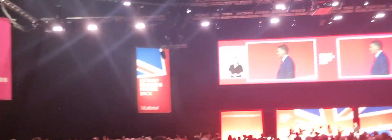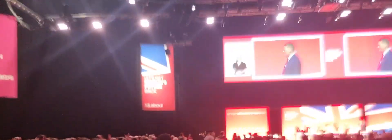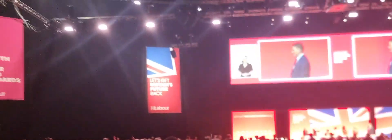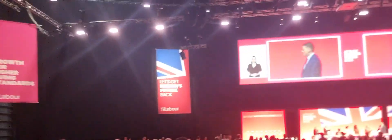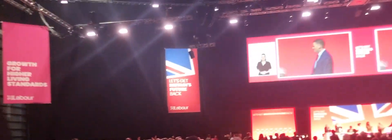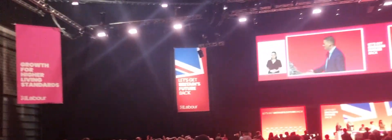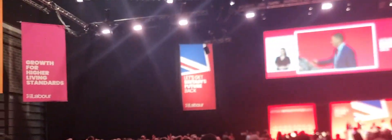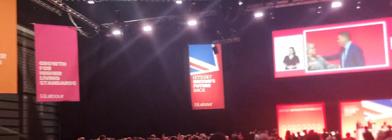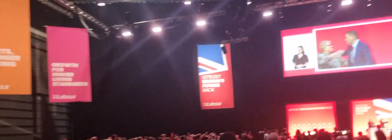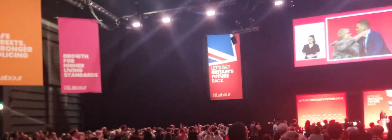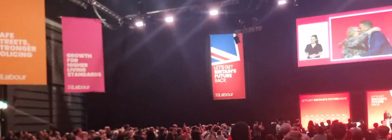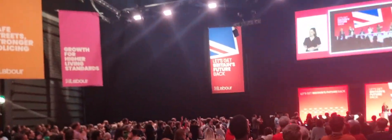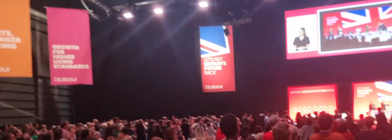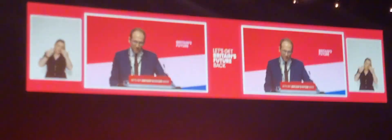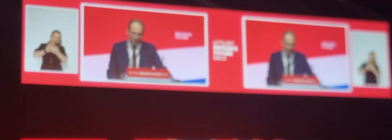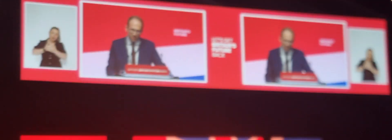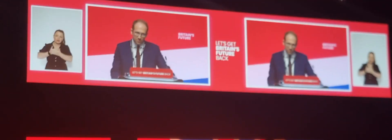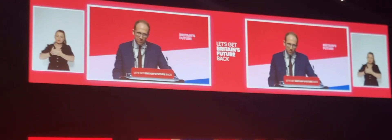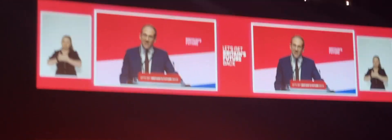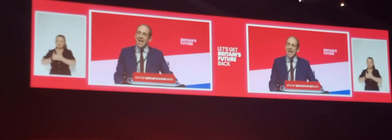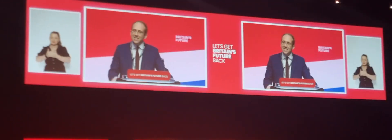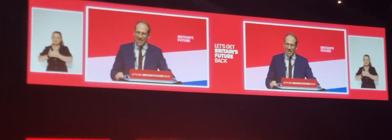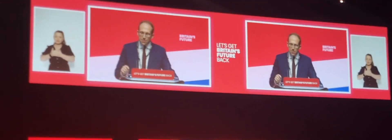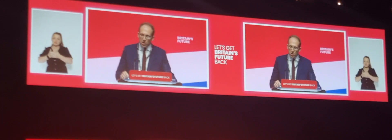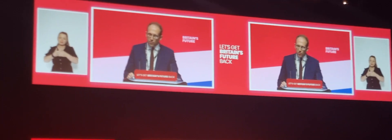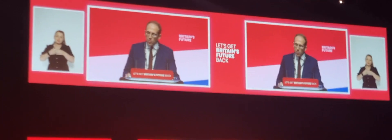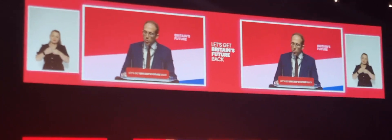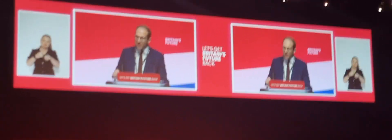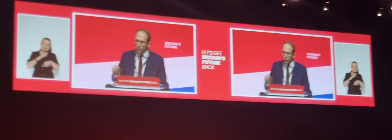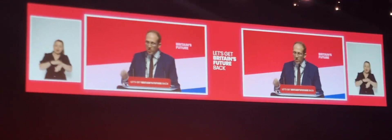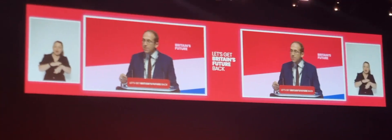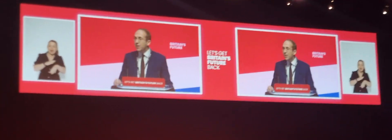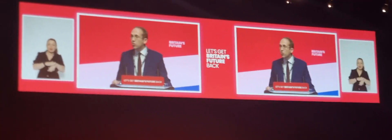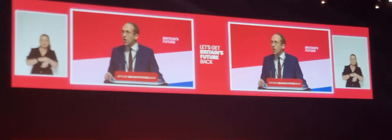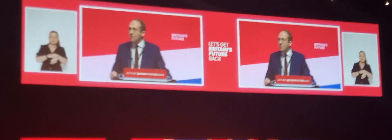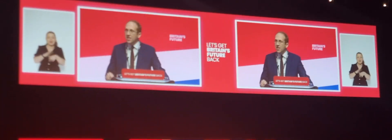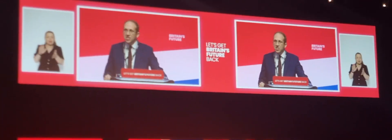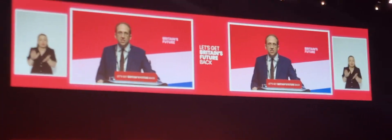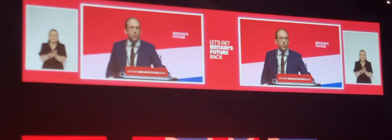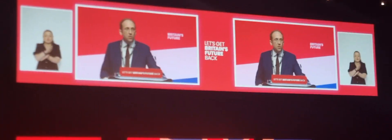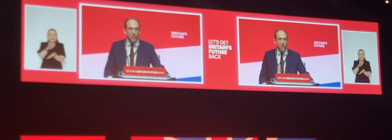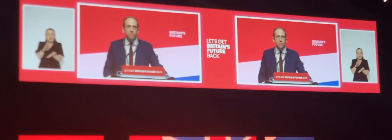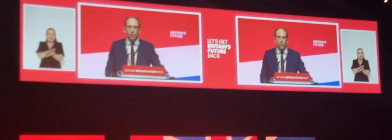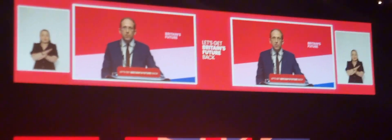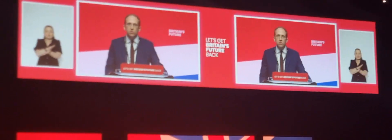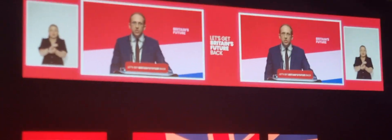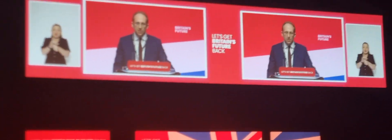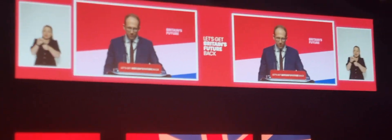Build our NHS.